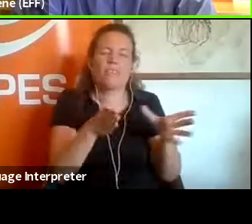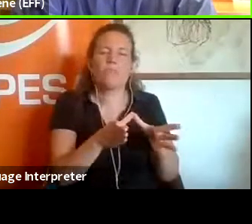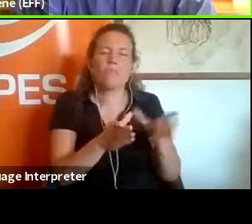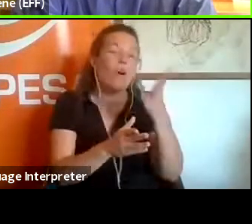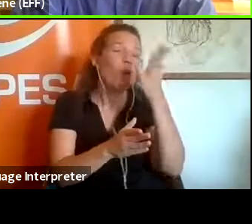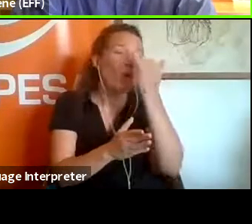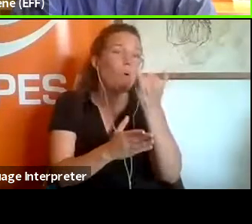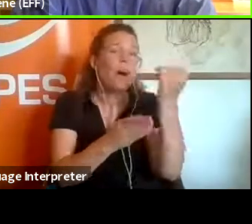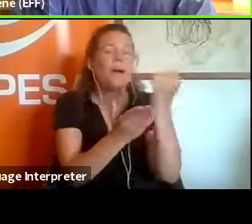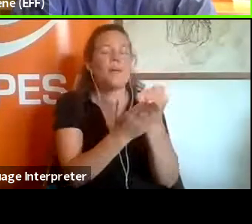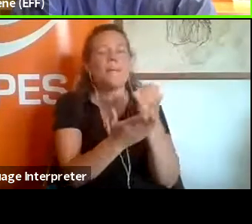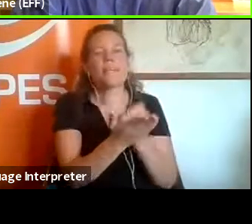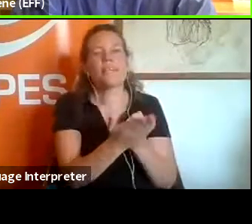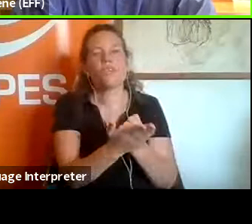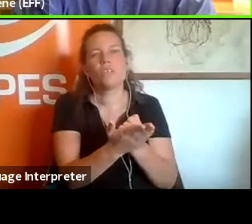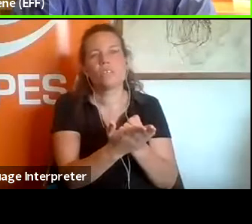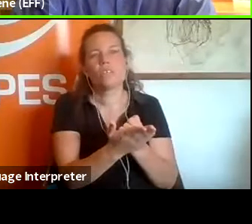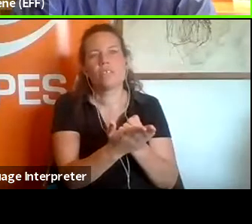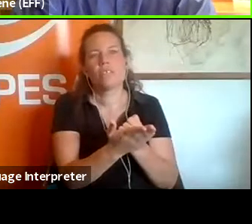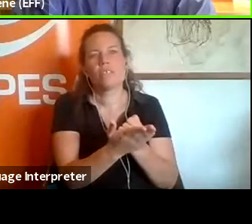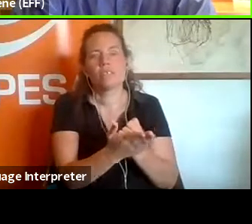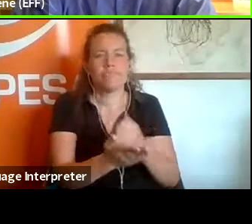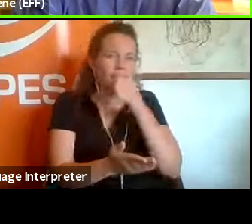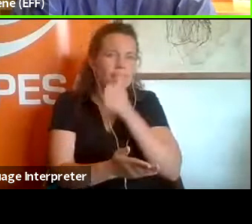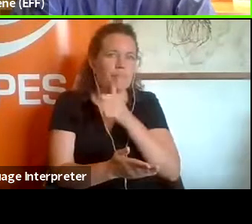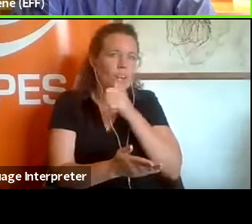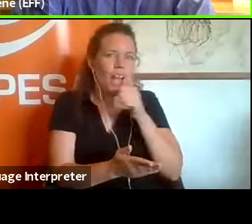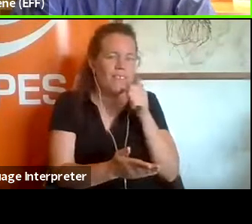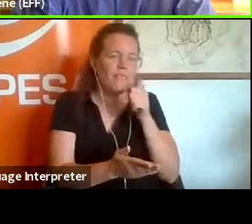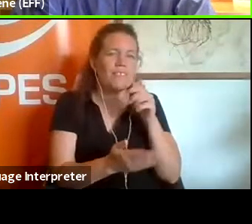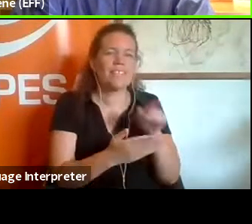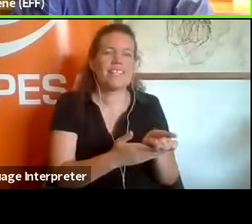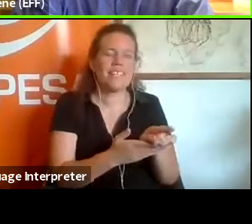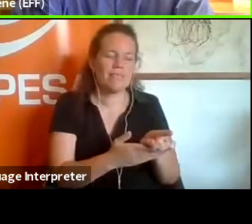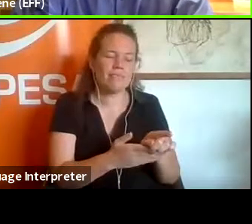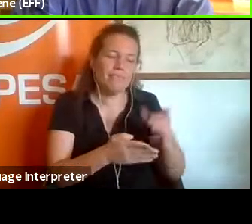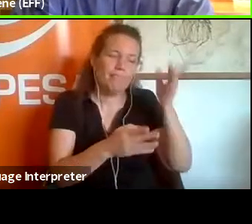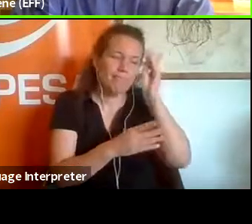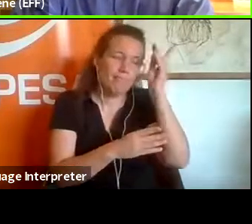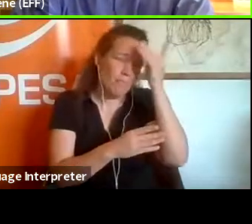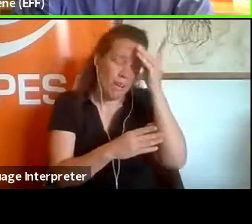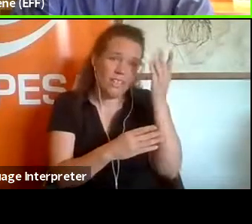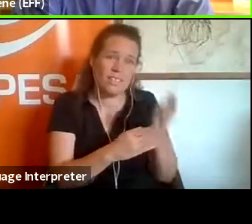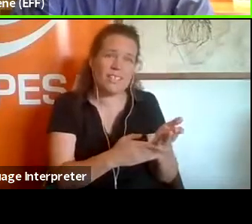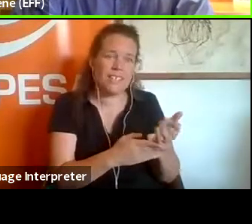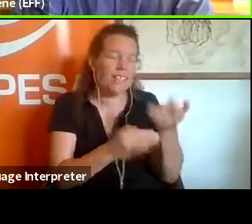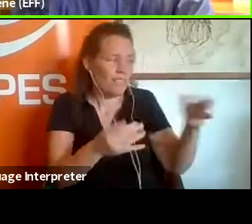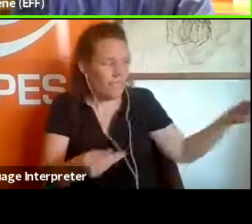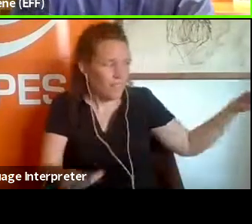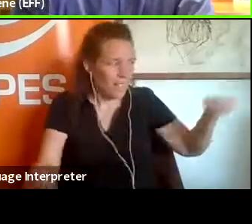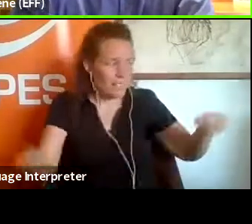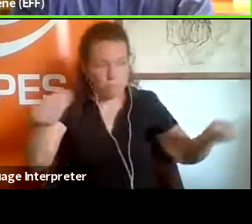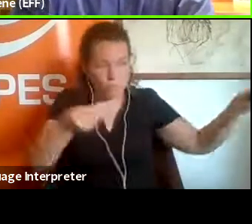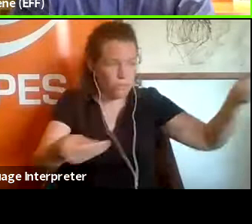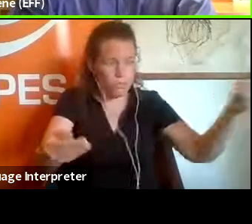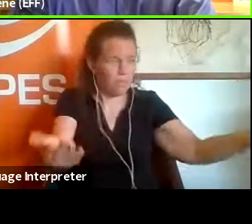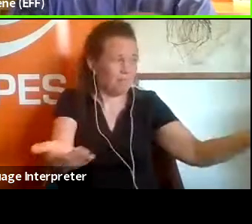because of privacy policy that when we received inputs,